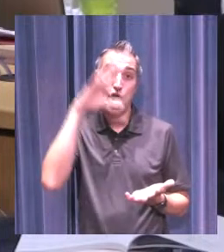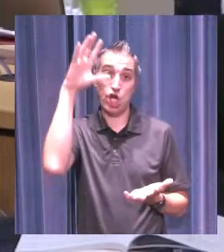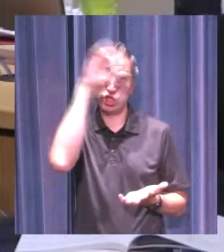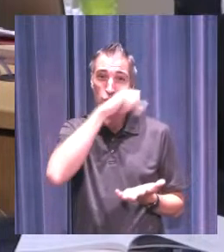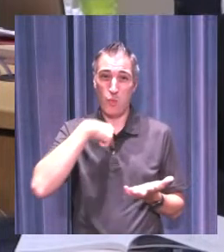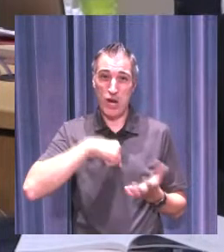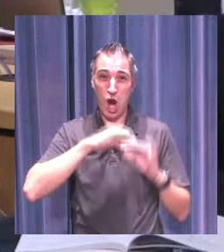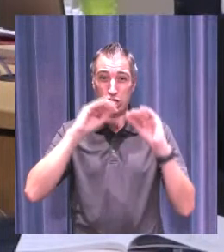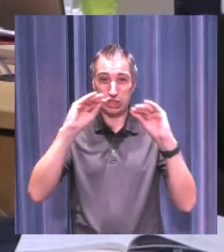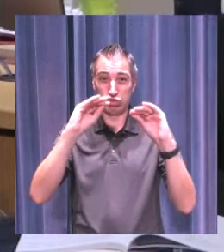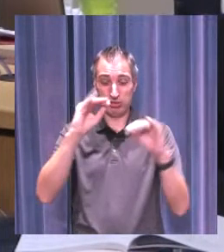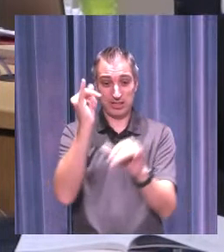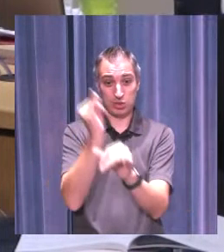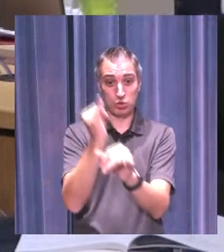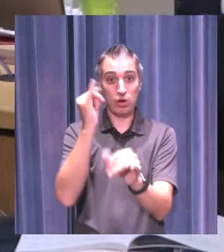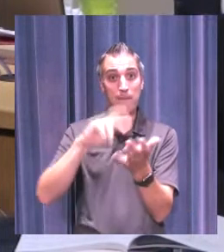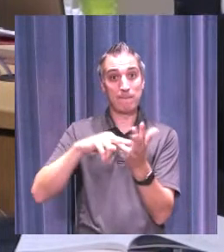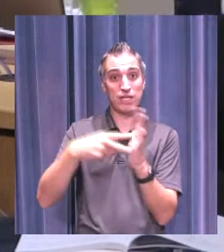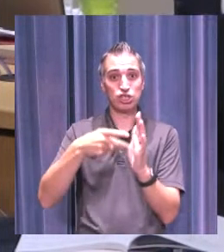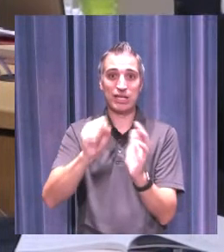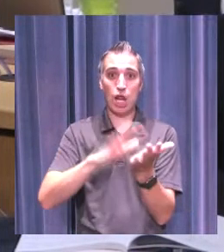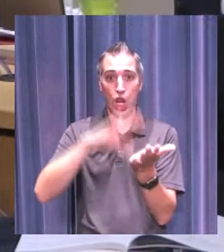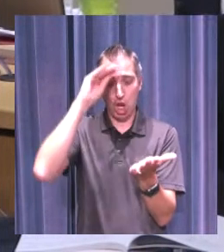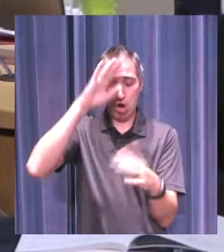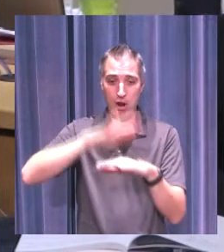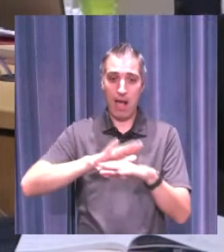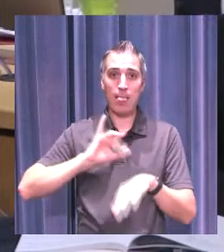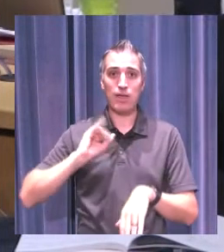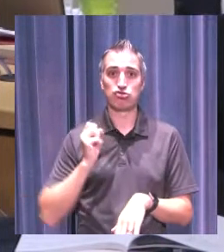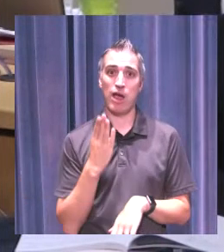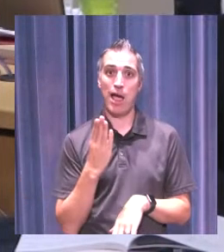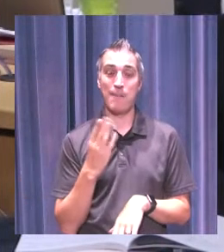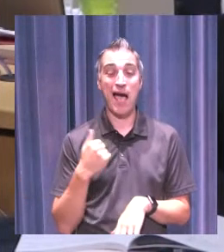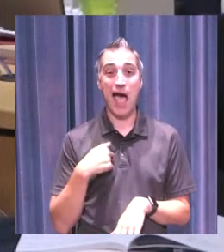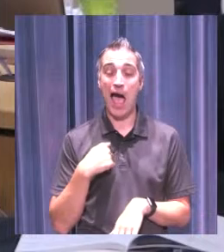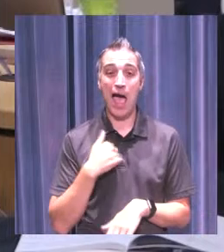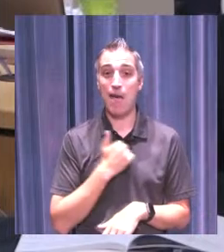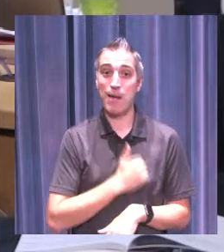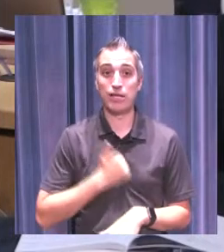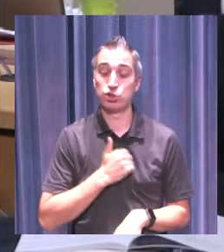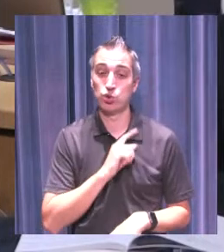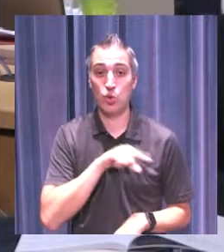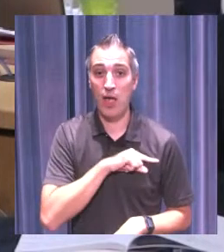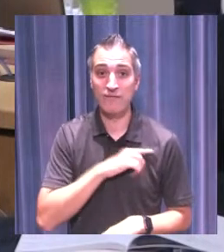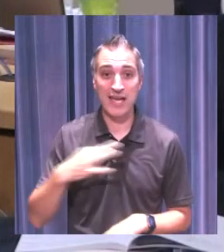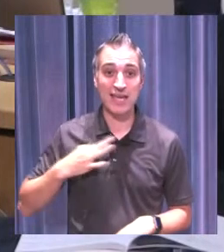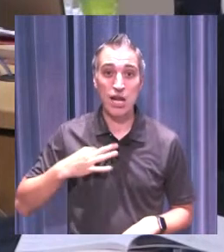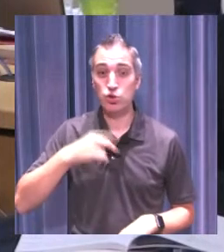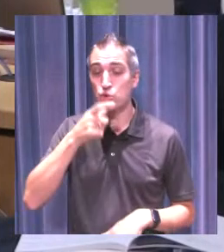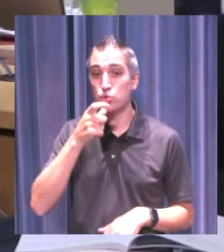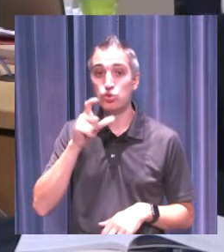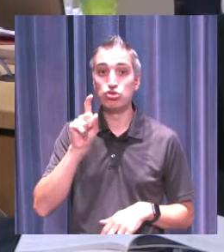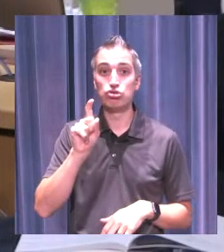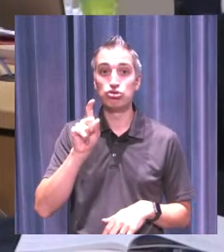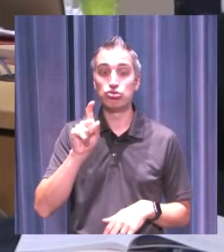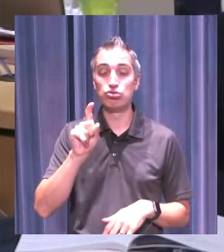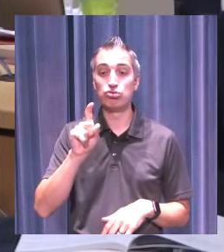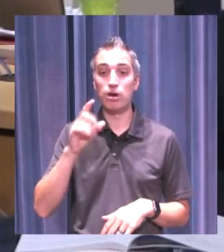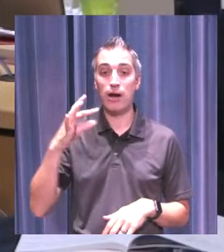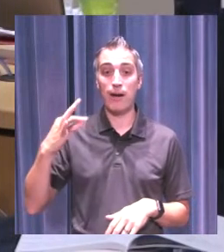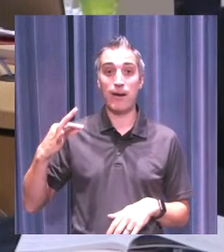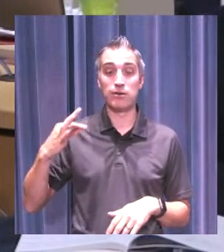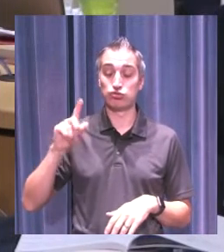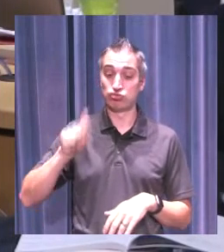teaching institution, she can learn on the job. My apologies to the qualified candidates who took time to apply. The deck was already